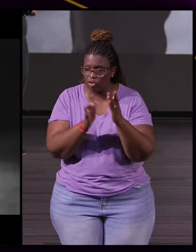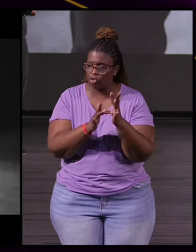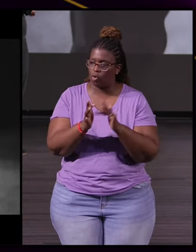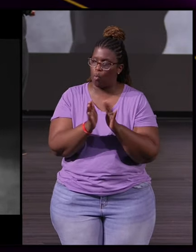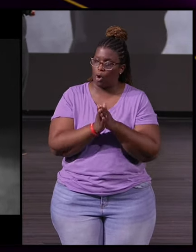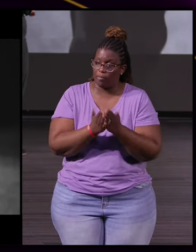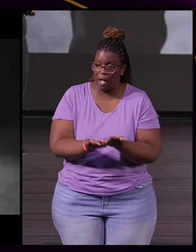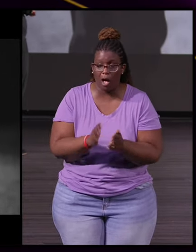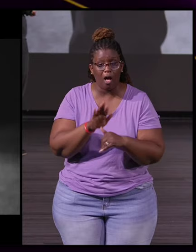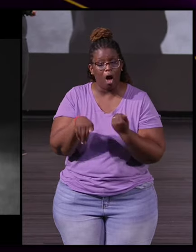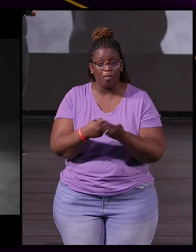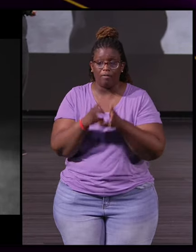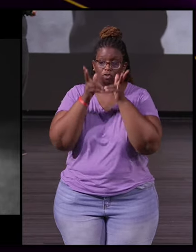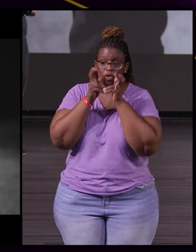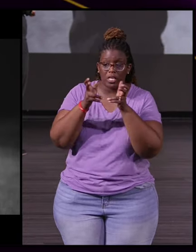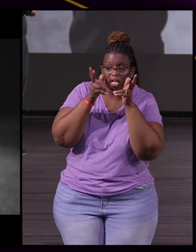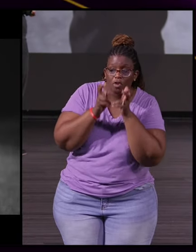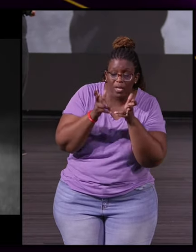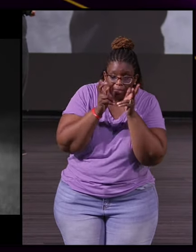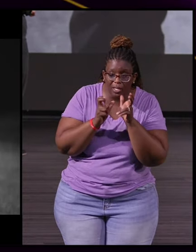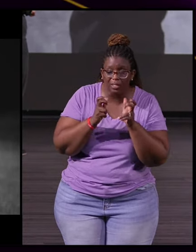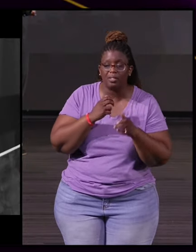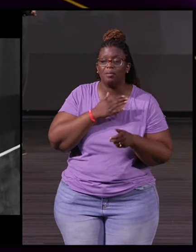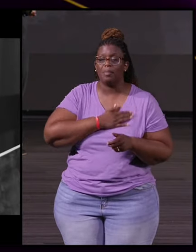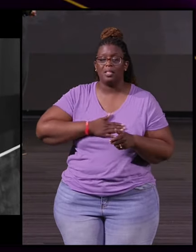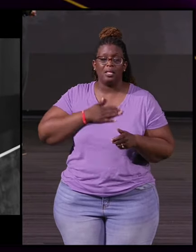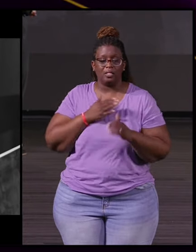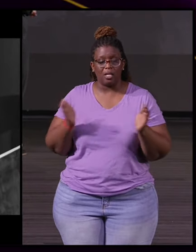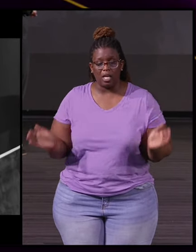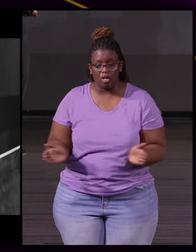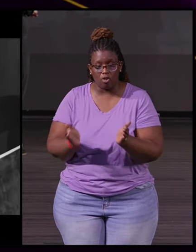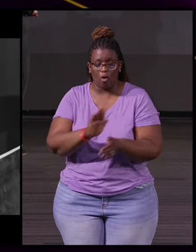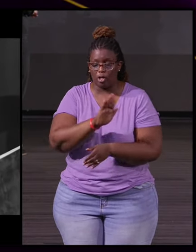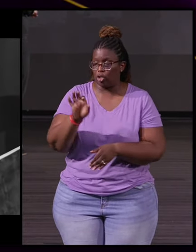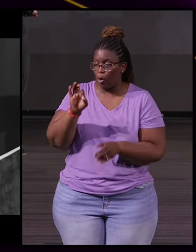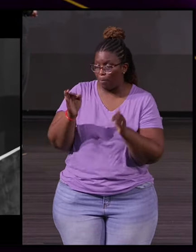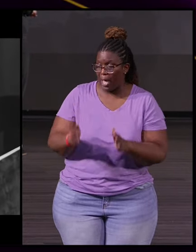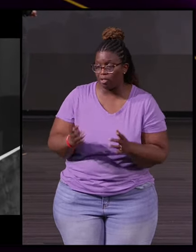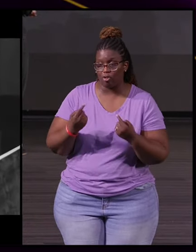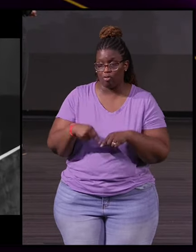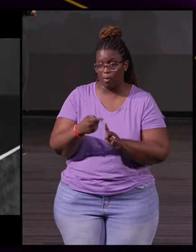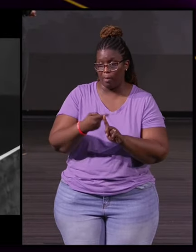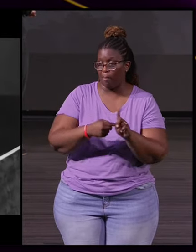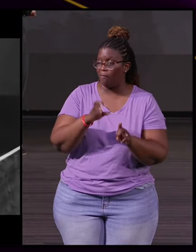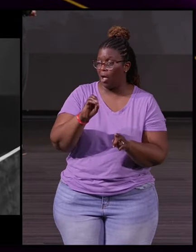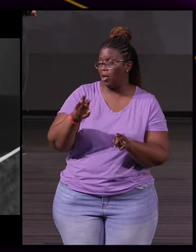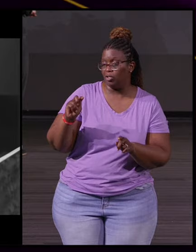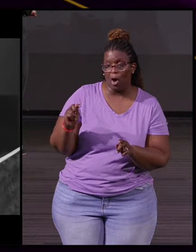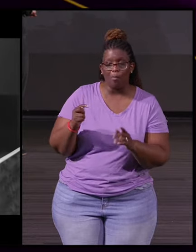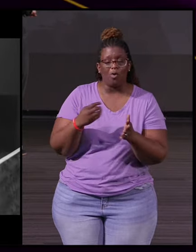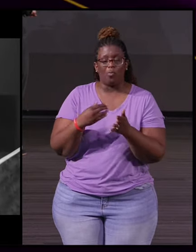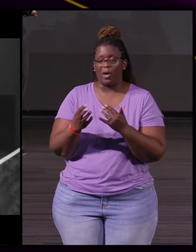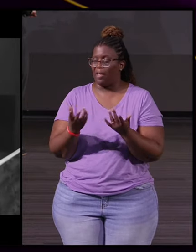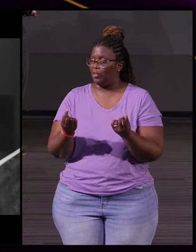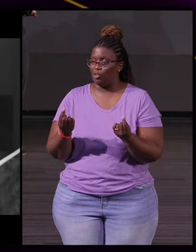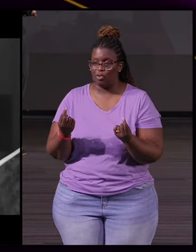that hear this, see this, that you would encourage your pastor during October. Whatever you do, make sure that